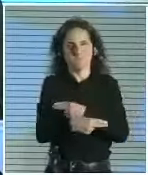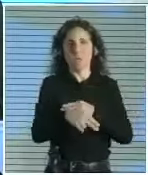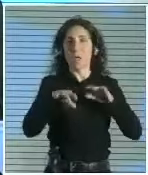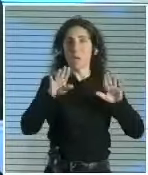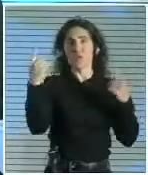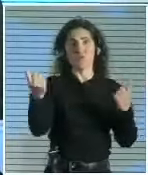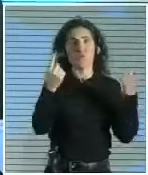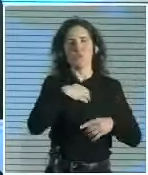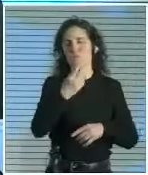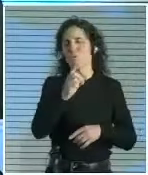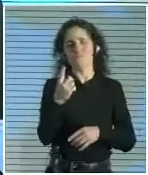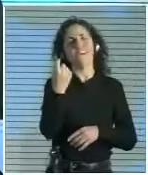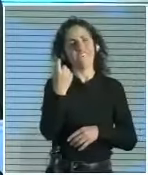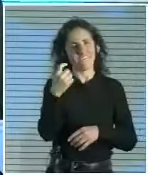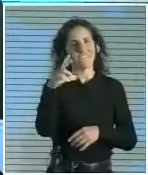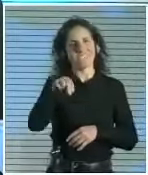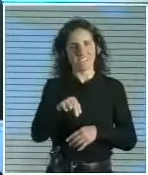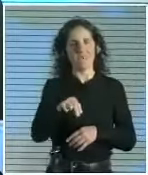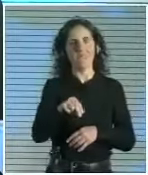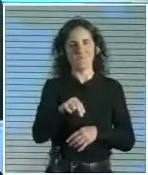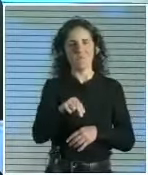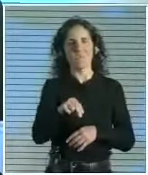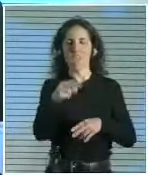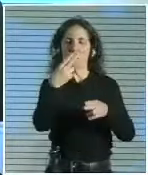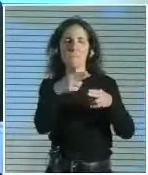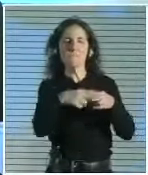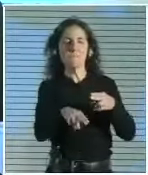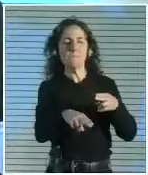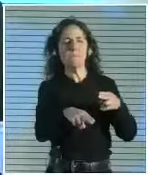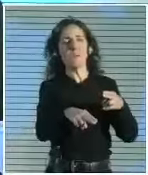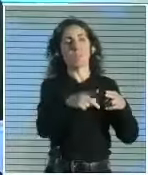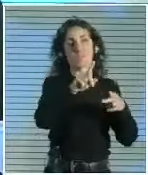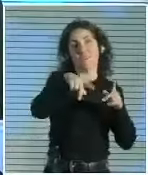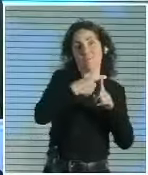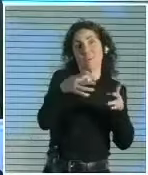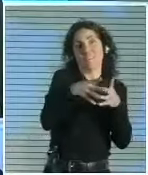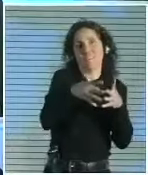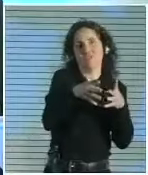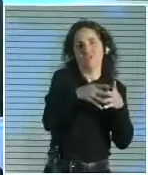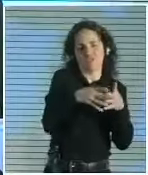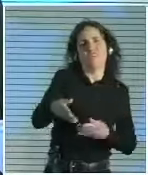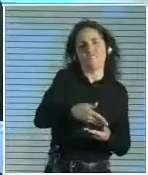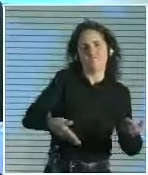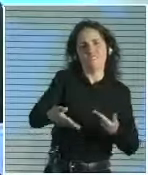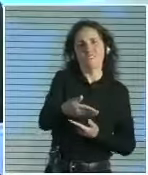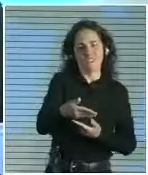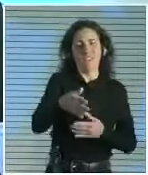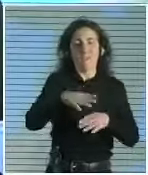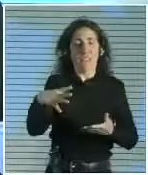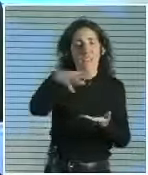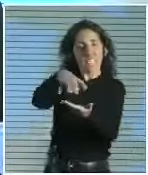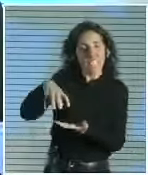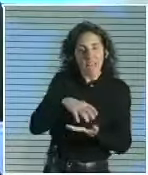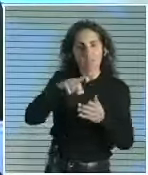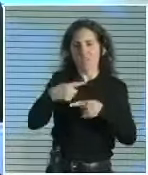and infrastructure alignment in the areas of operation for these businesses for them to actually be able to create and implement programs that are in line